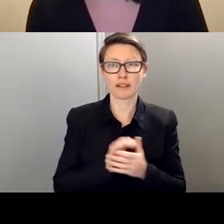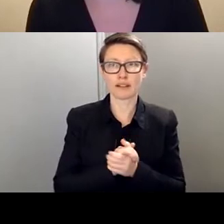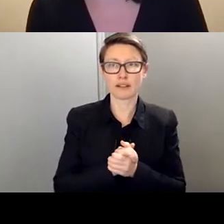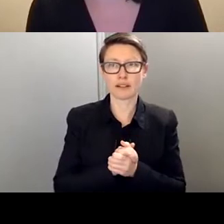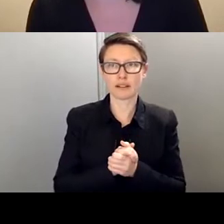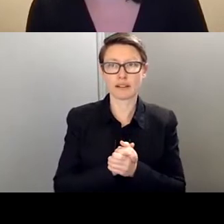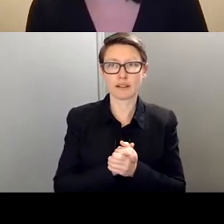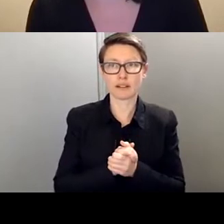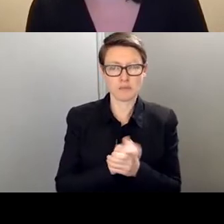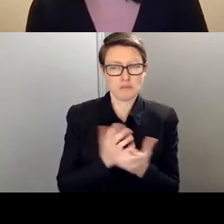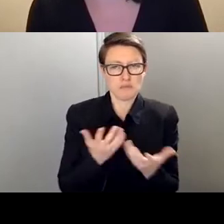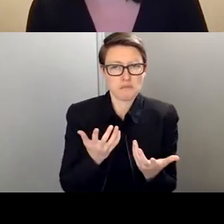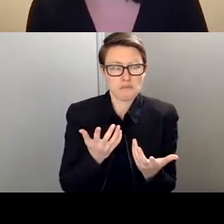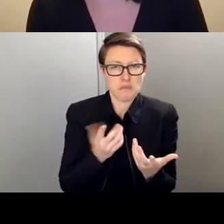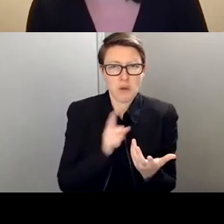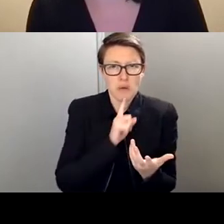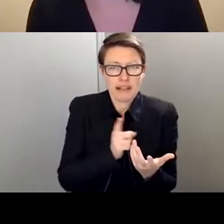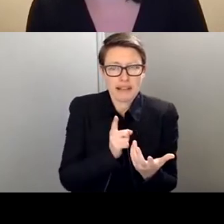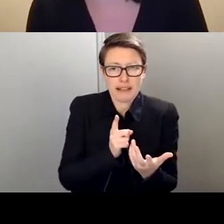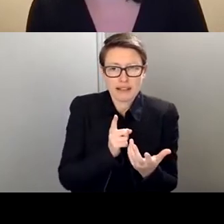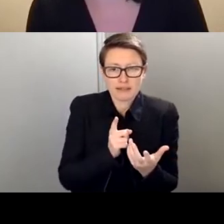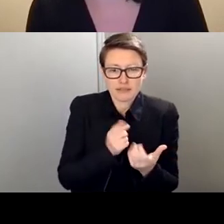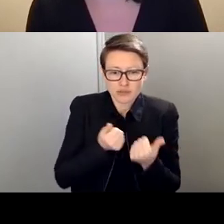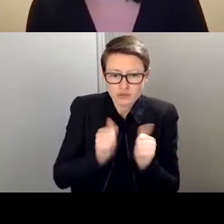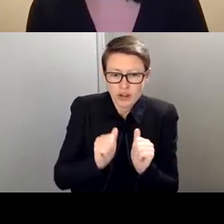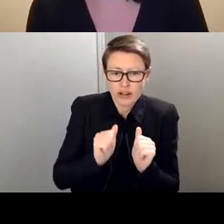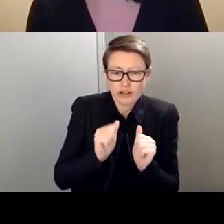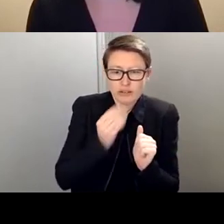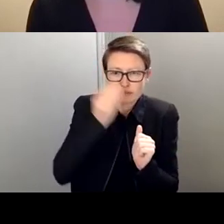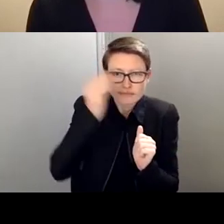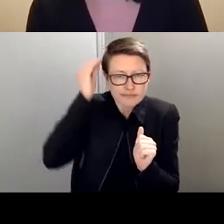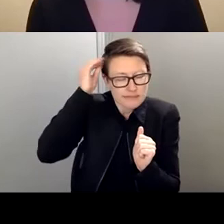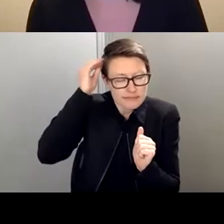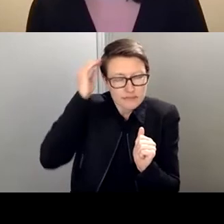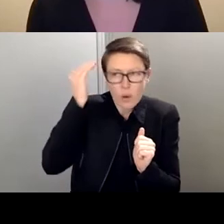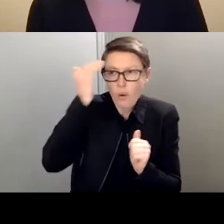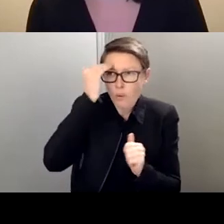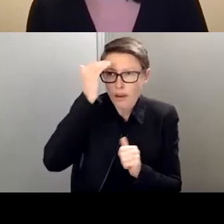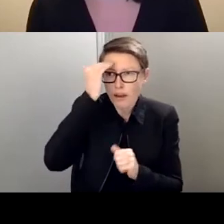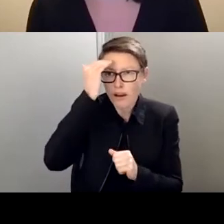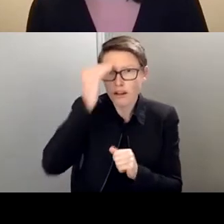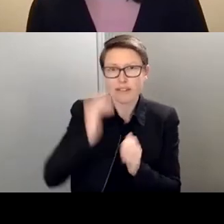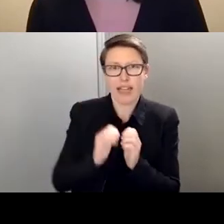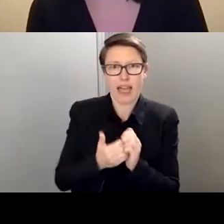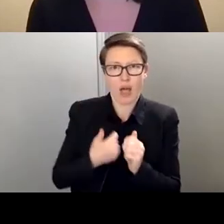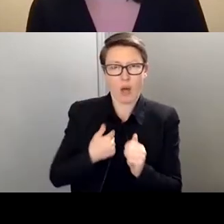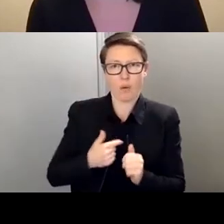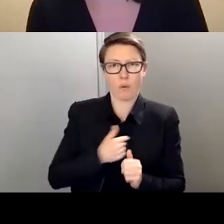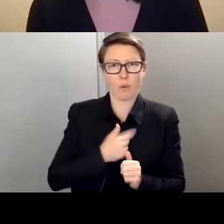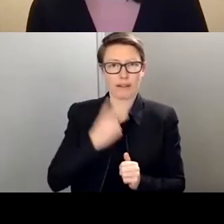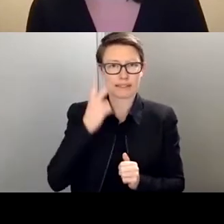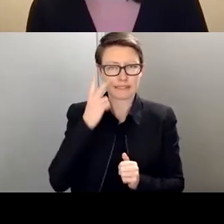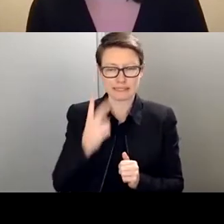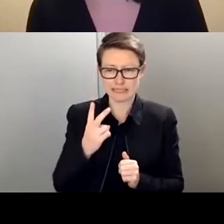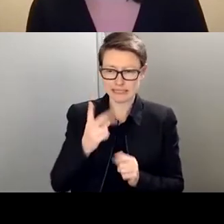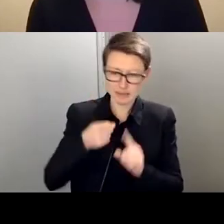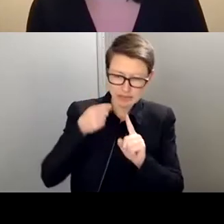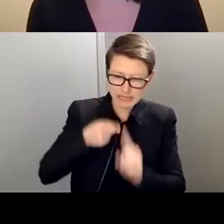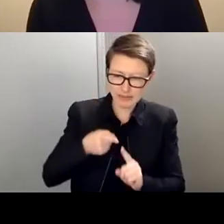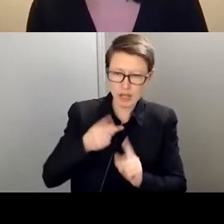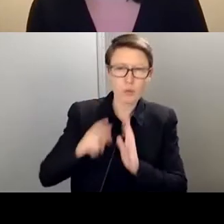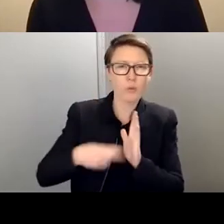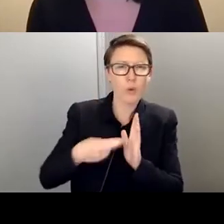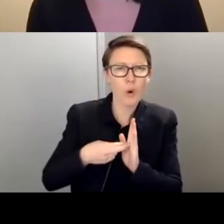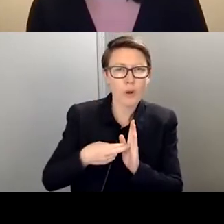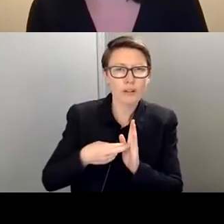ourselves aware and conscious about how we are seeing specific roles, how